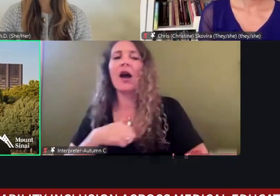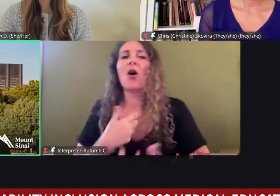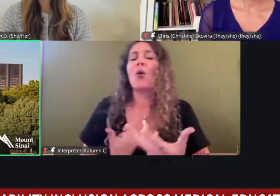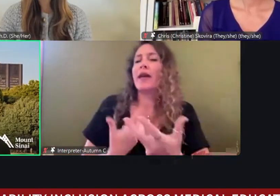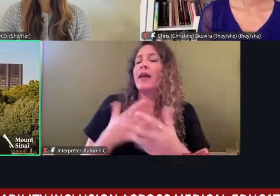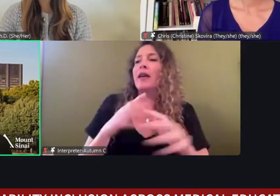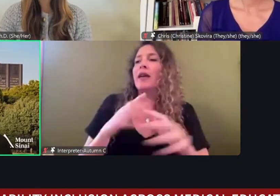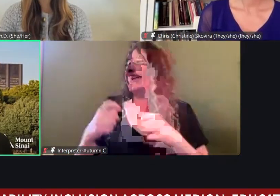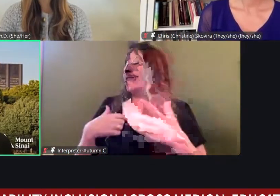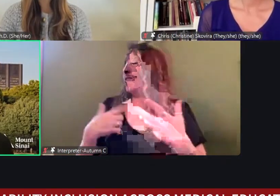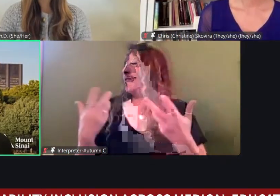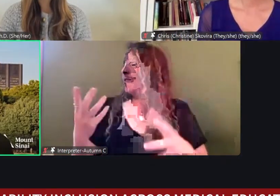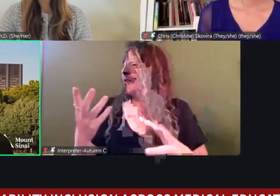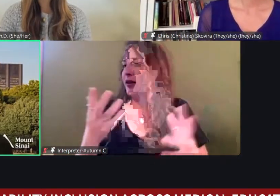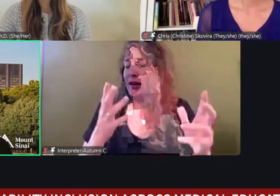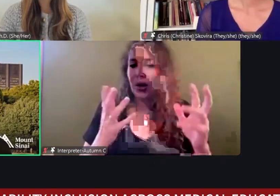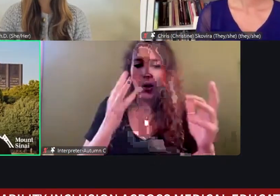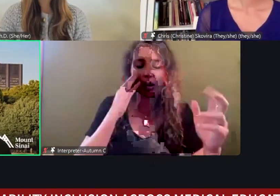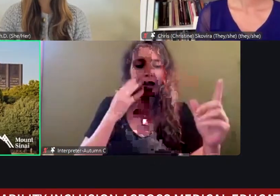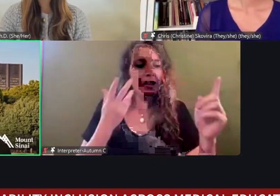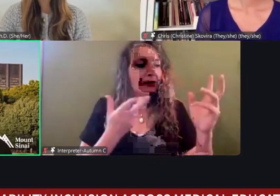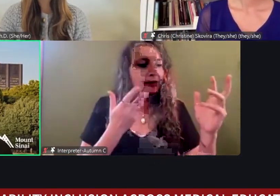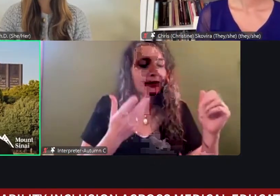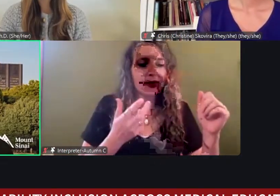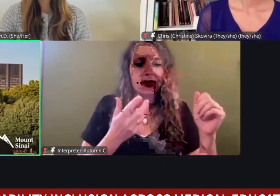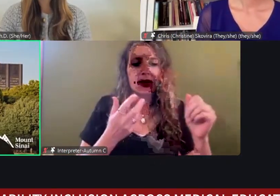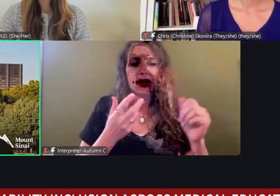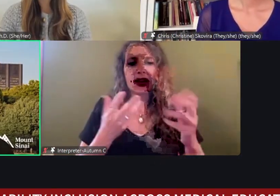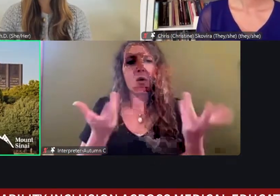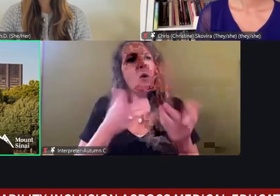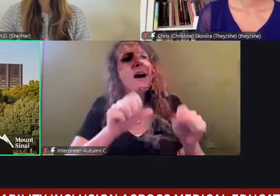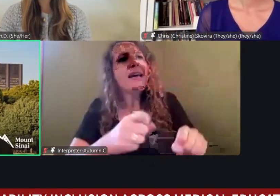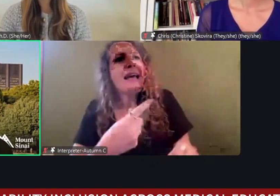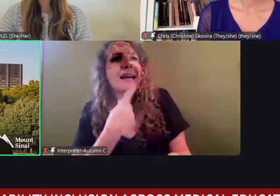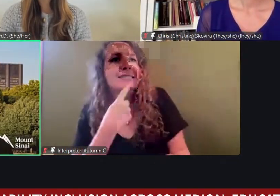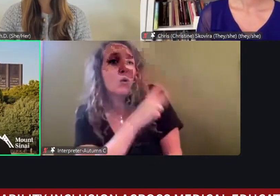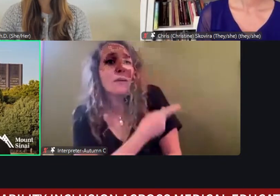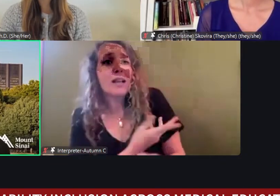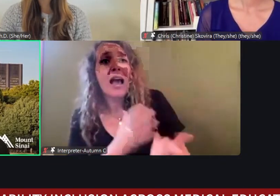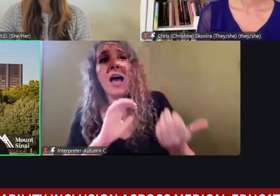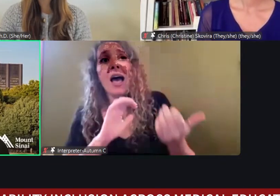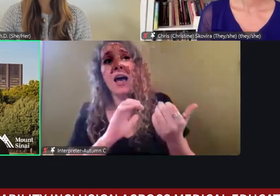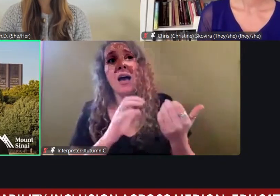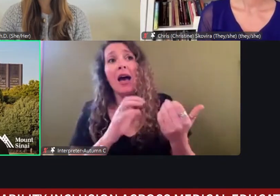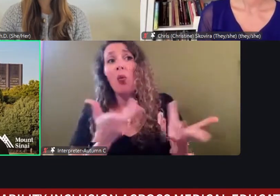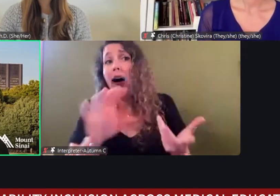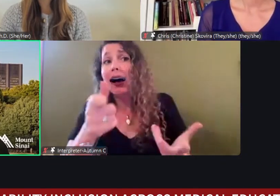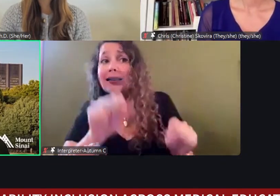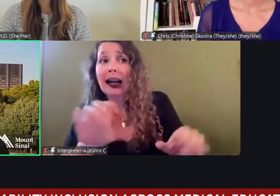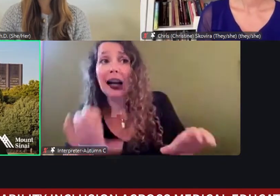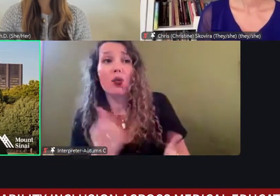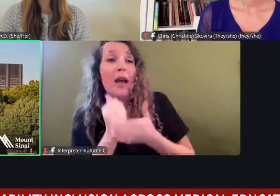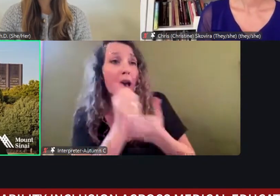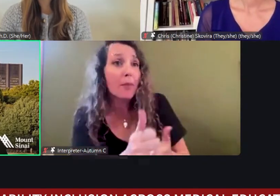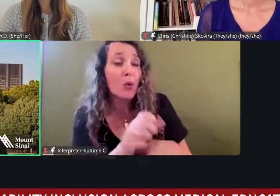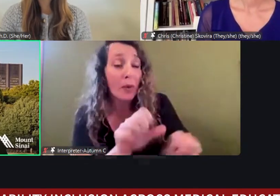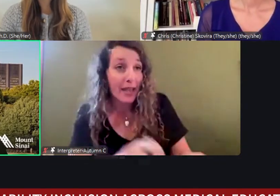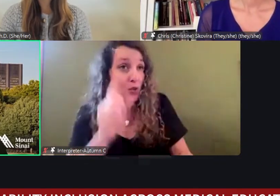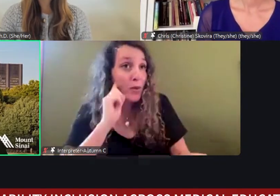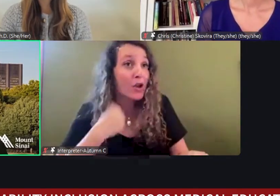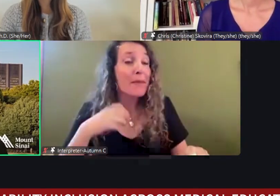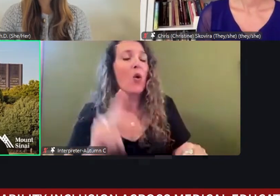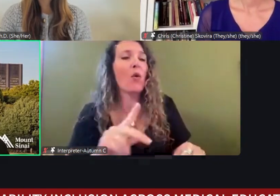these students were, what do I say to a patient? Say, what else can I do to help you? Can you hear me okay? Can you see me